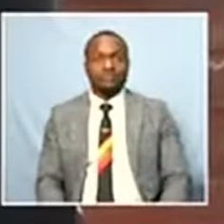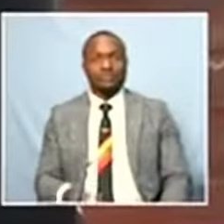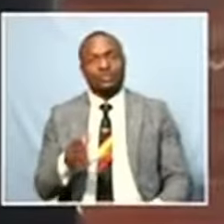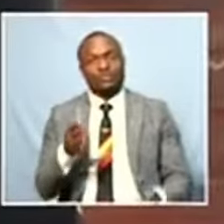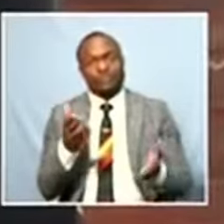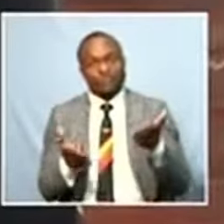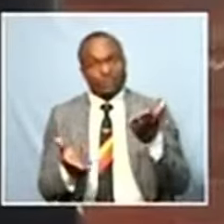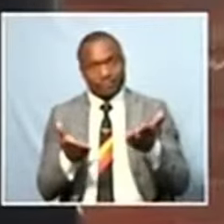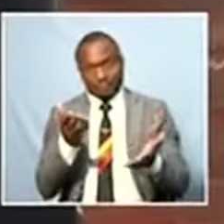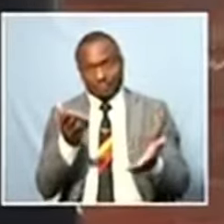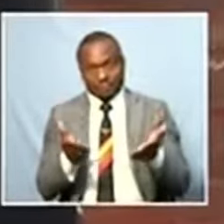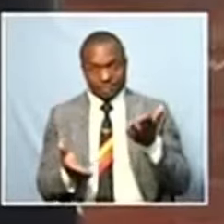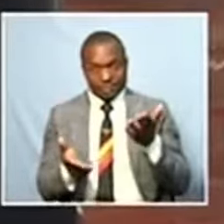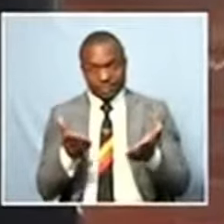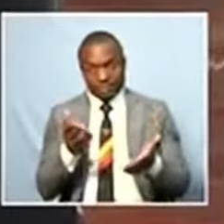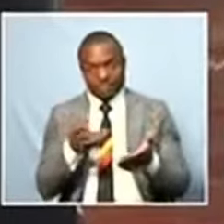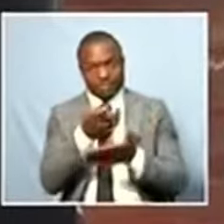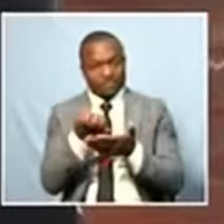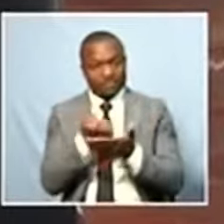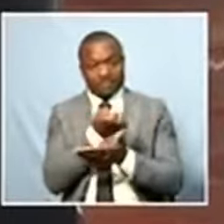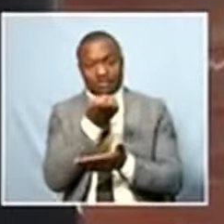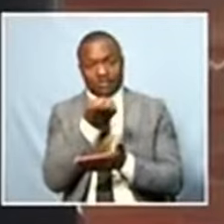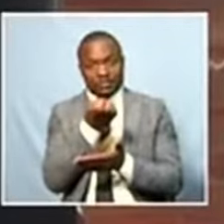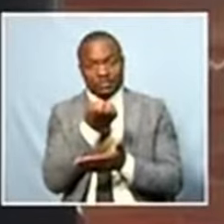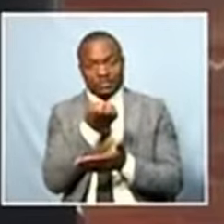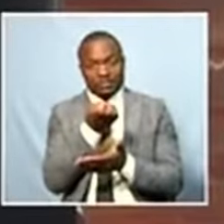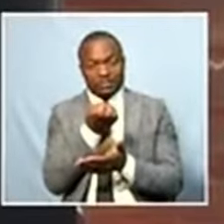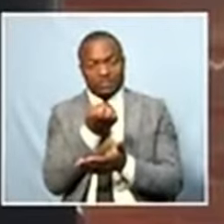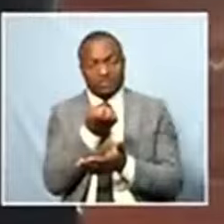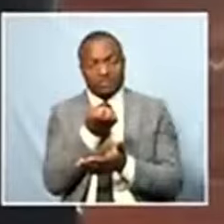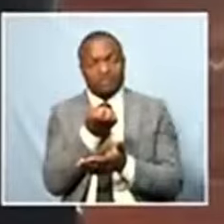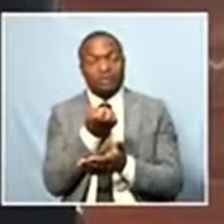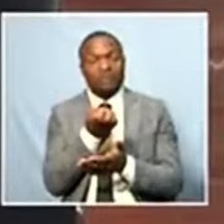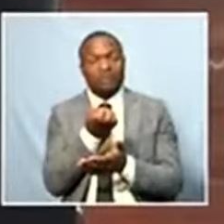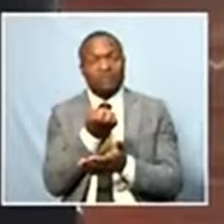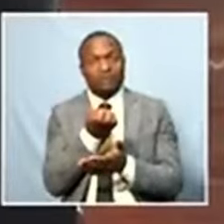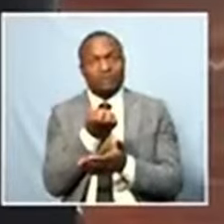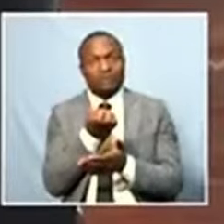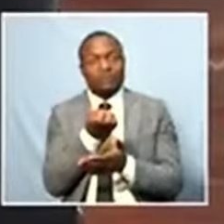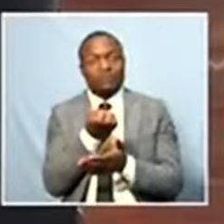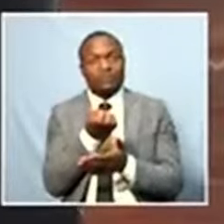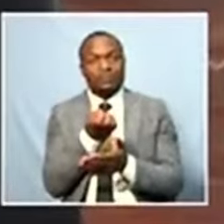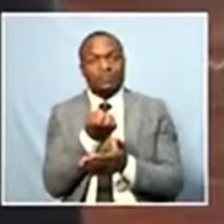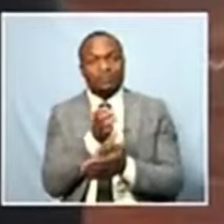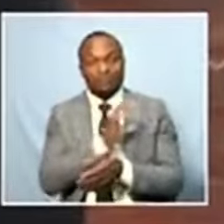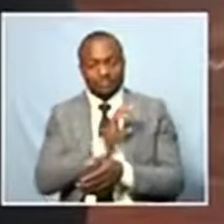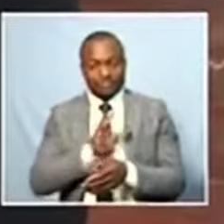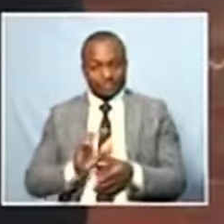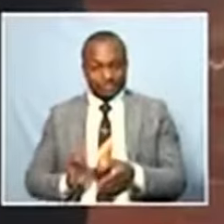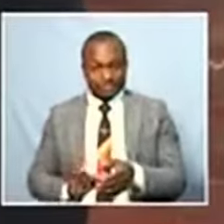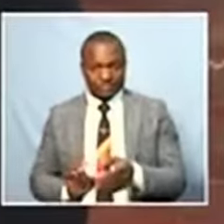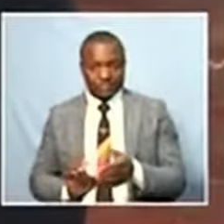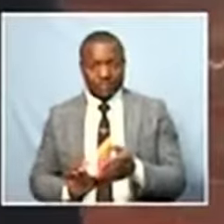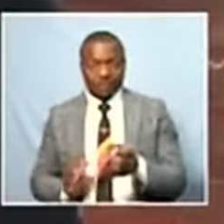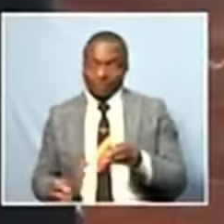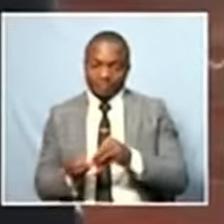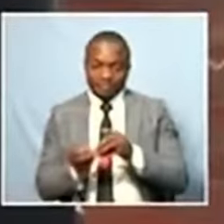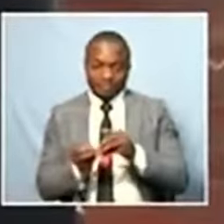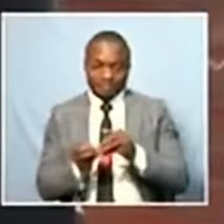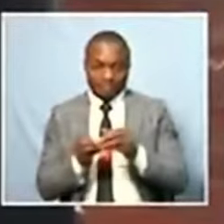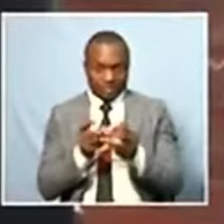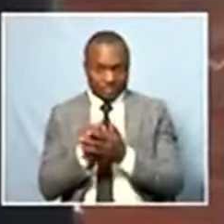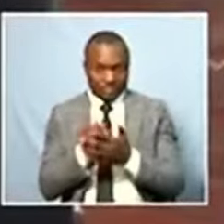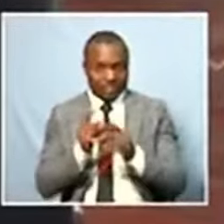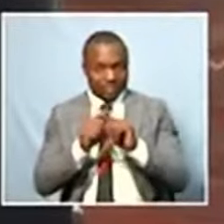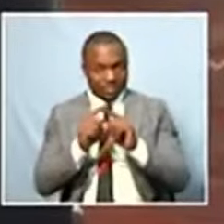maybe economic players are trying to realign their resourcing. But by far and large,